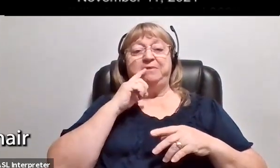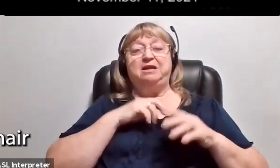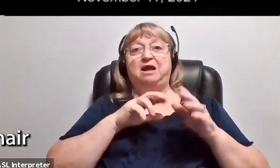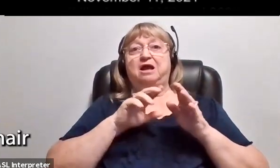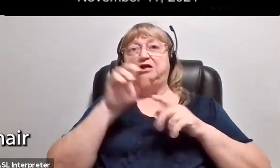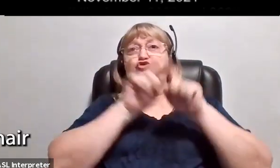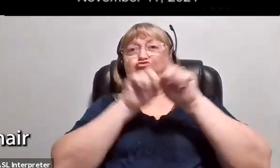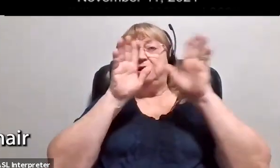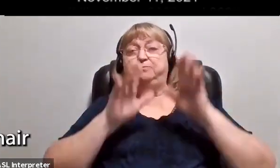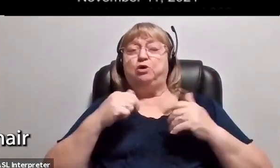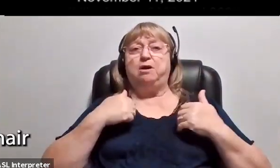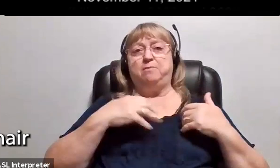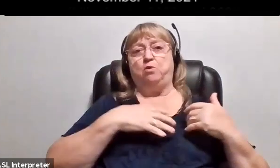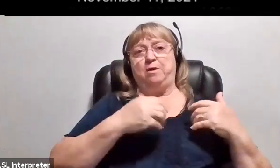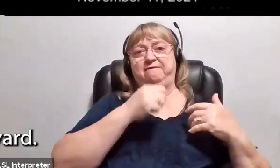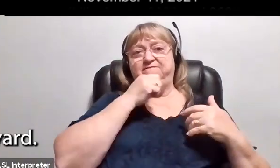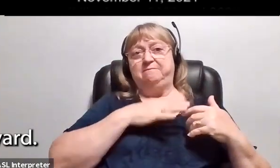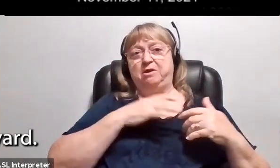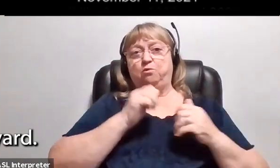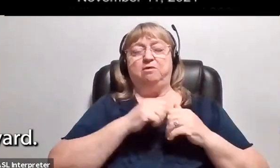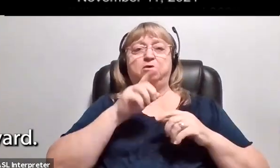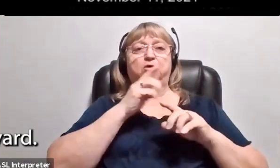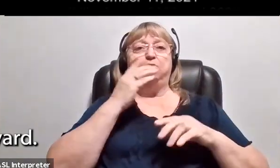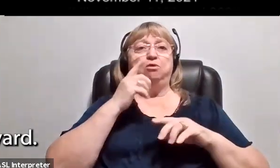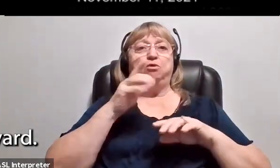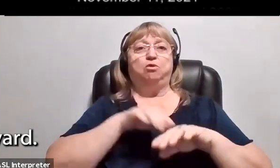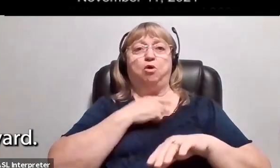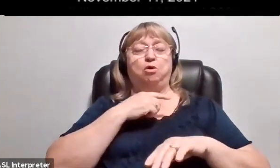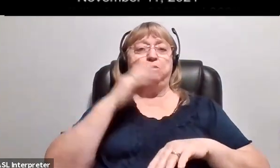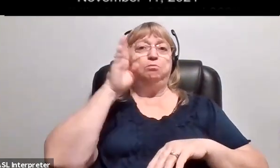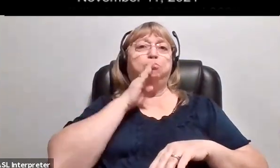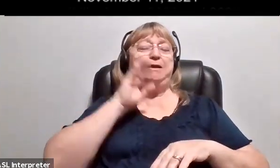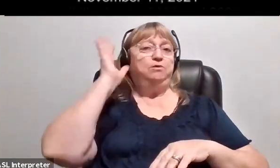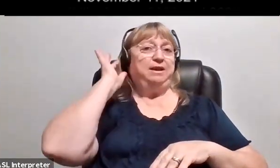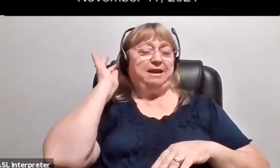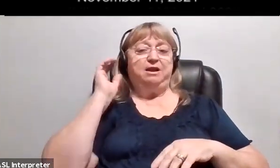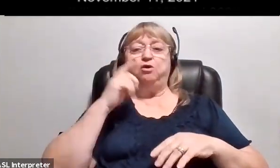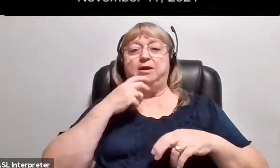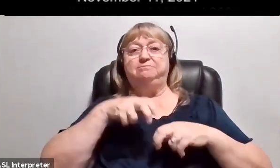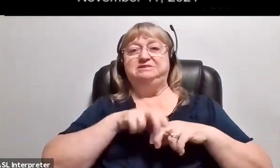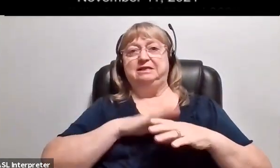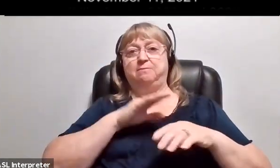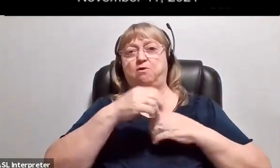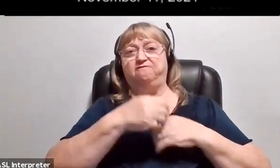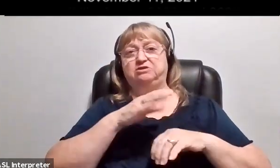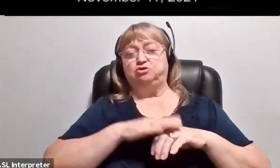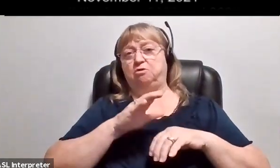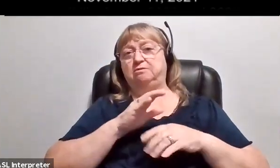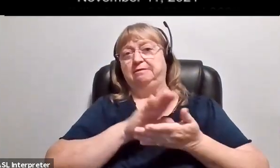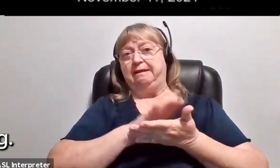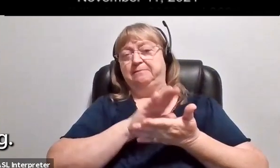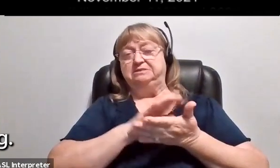white female with long brown hair, sitting in my office on campus at Harvard. My pronouns are she and